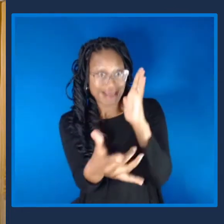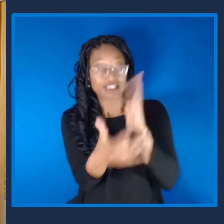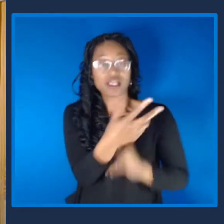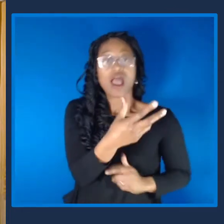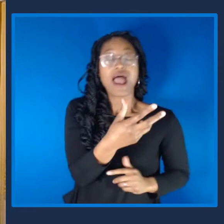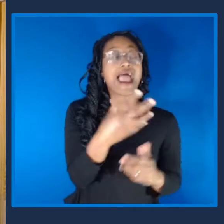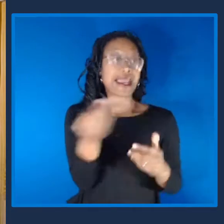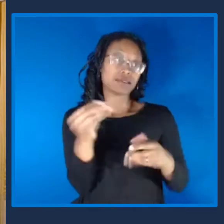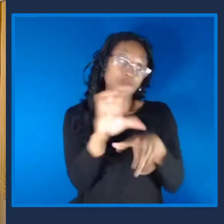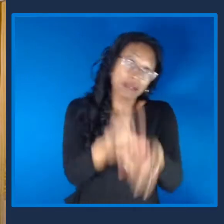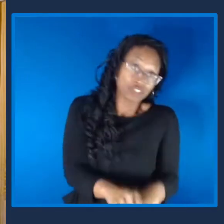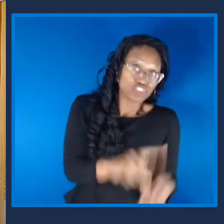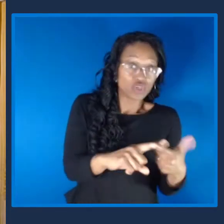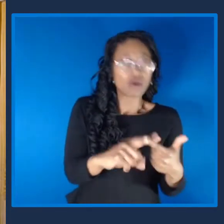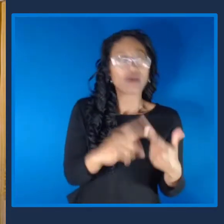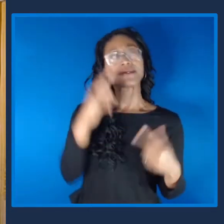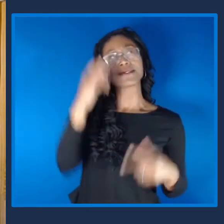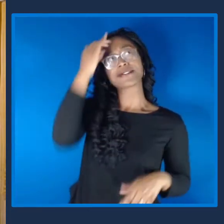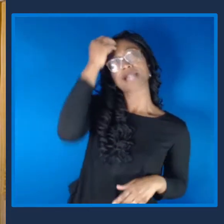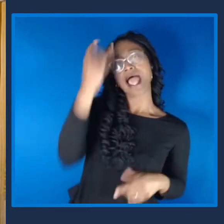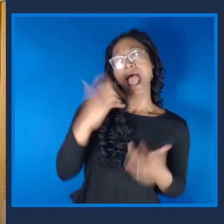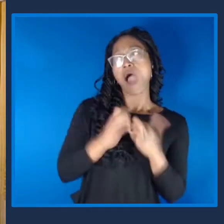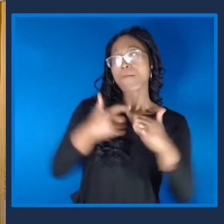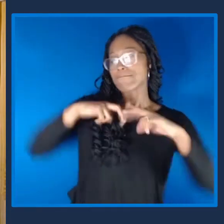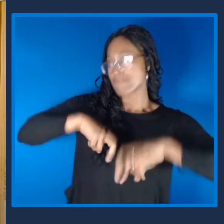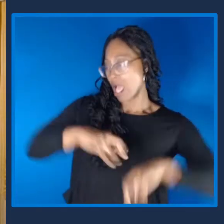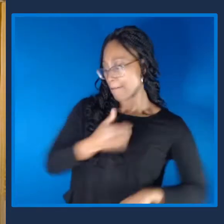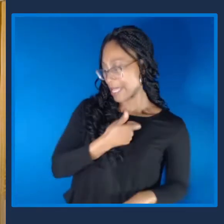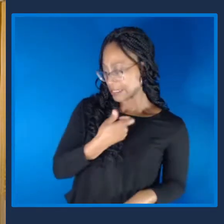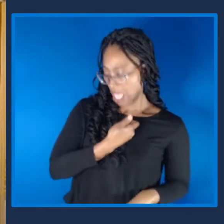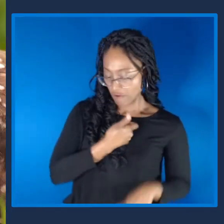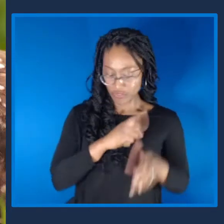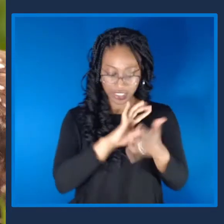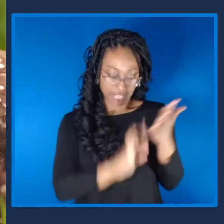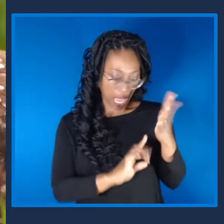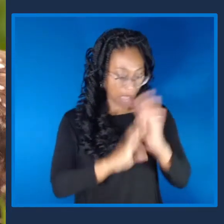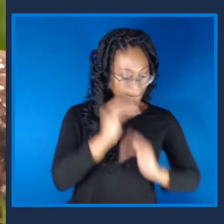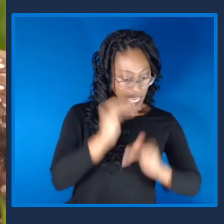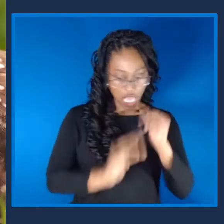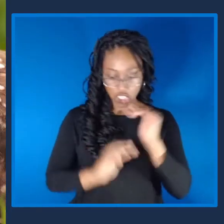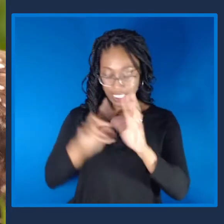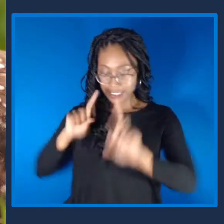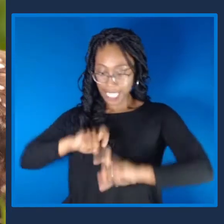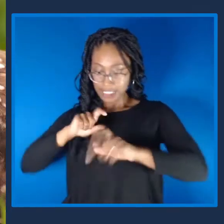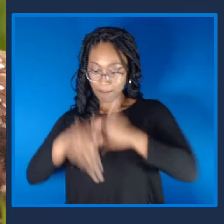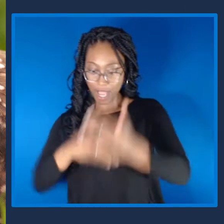ask yourself in the design, build, and testing process of your site.